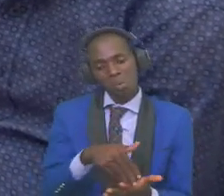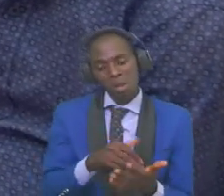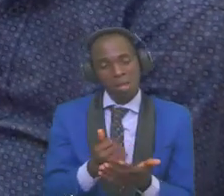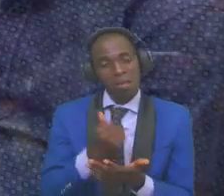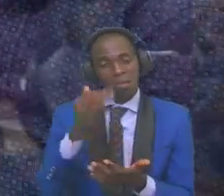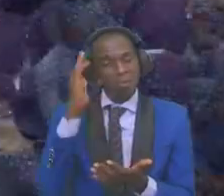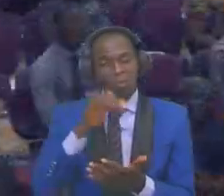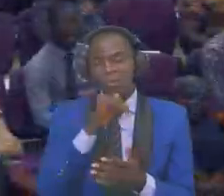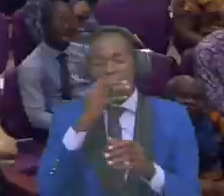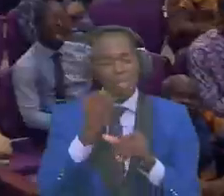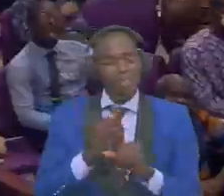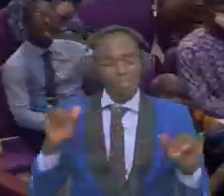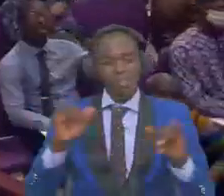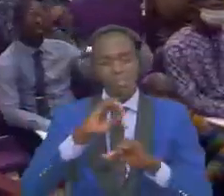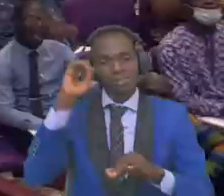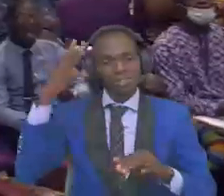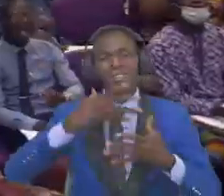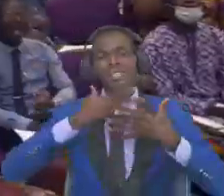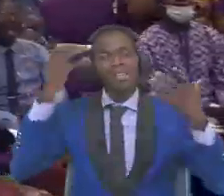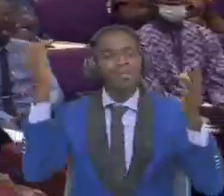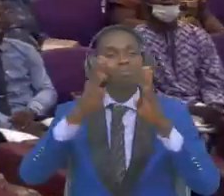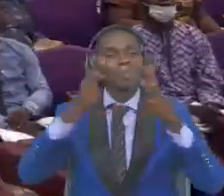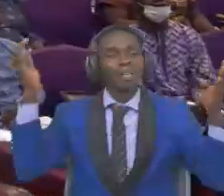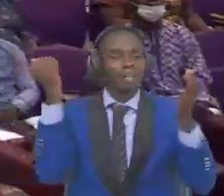have the grace that they are.